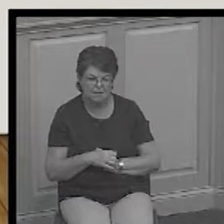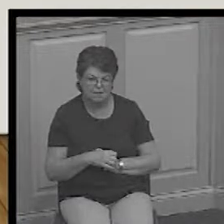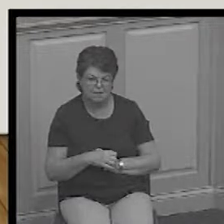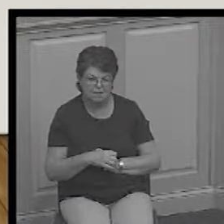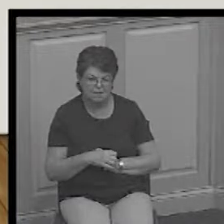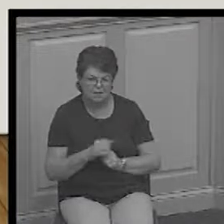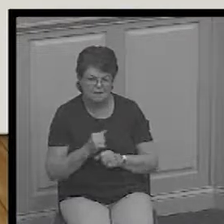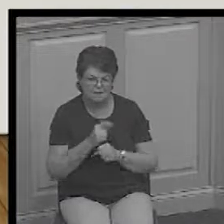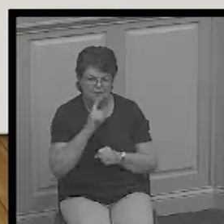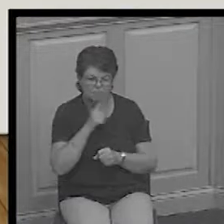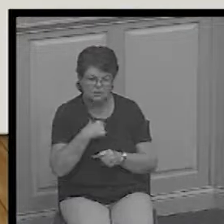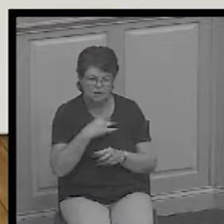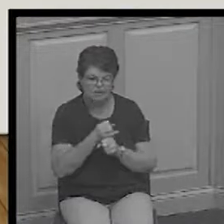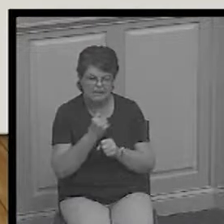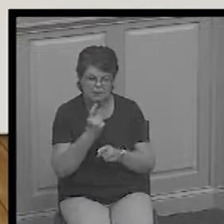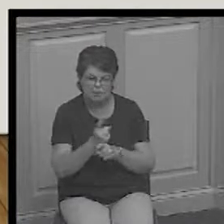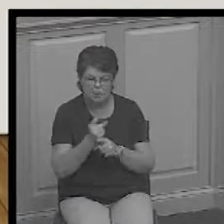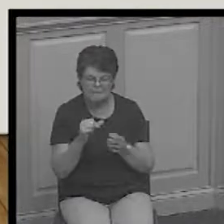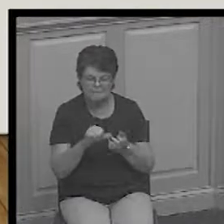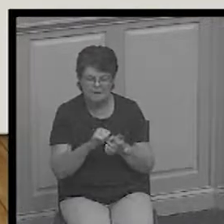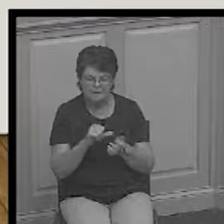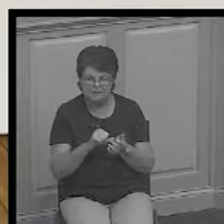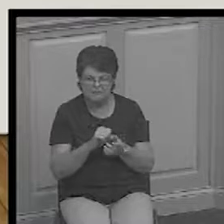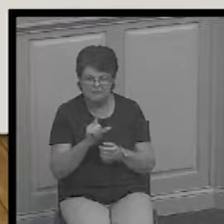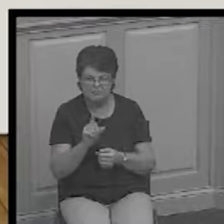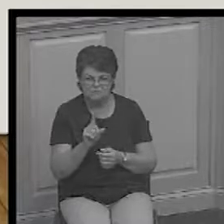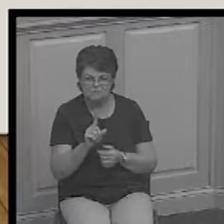Make sure I get to the right page.